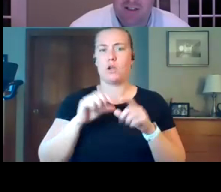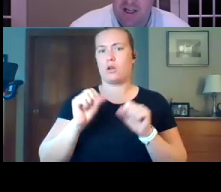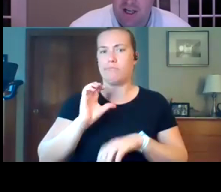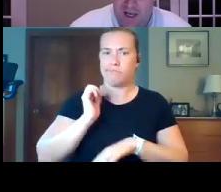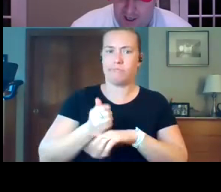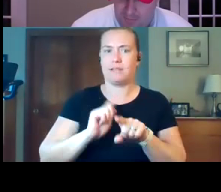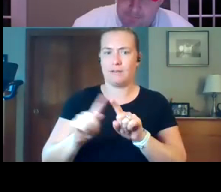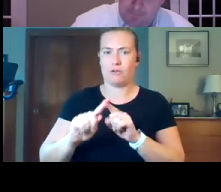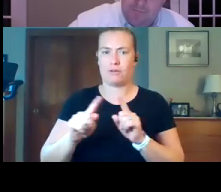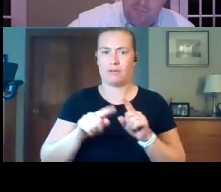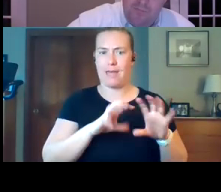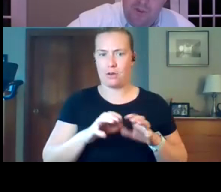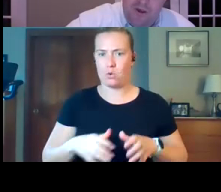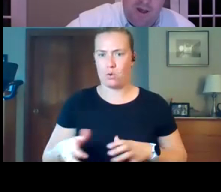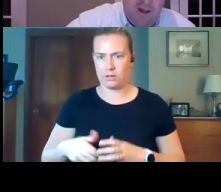strategies.